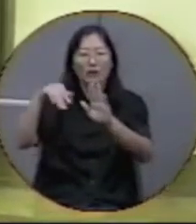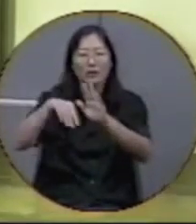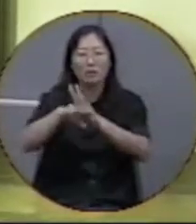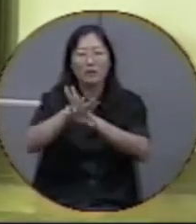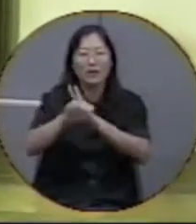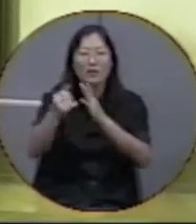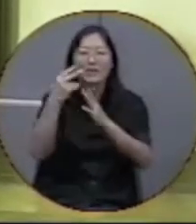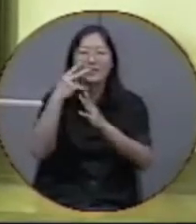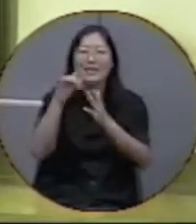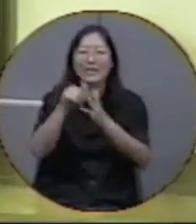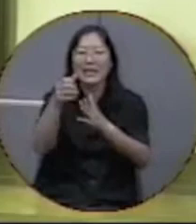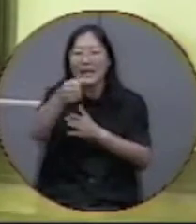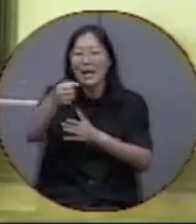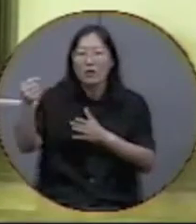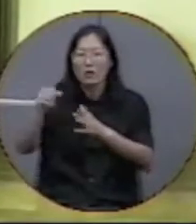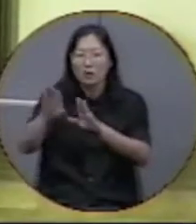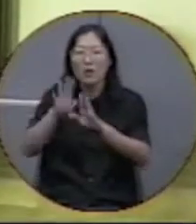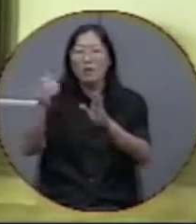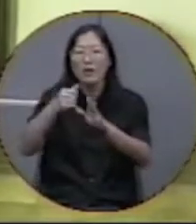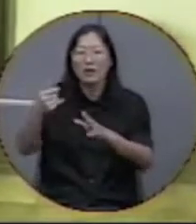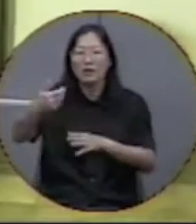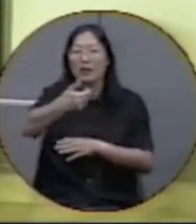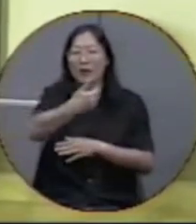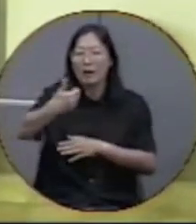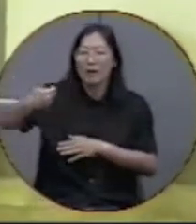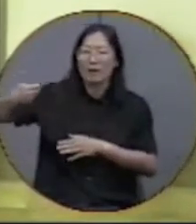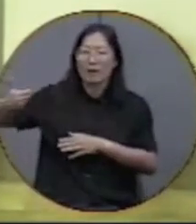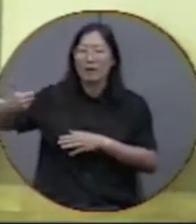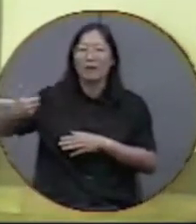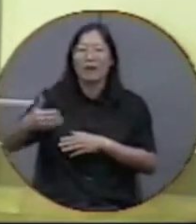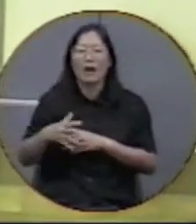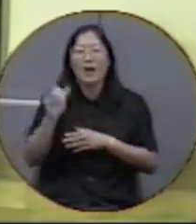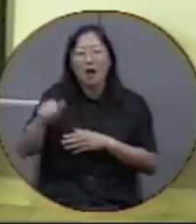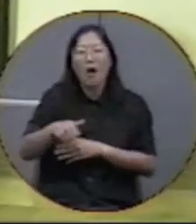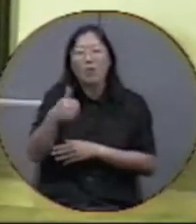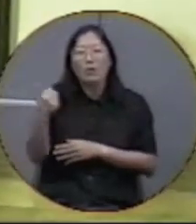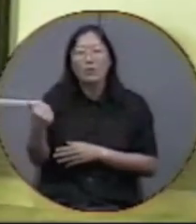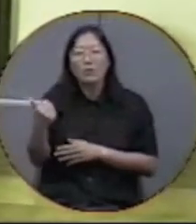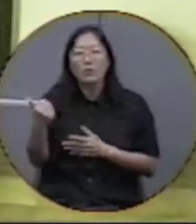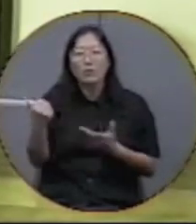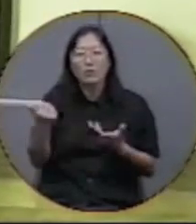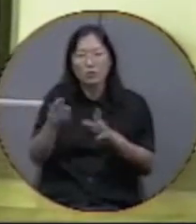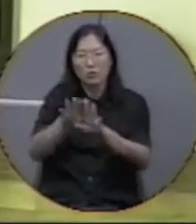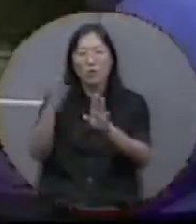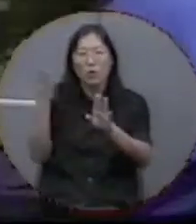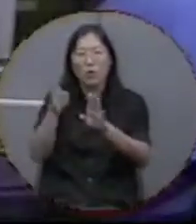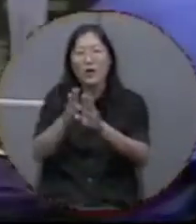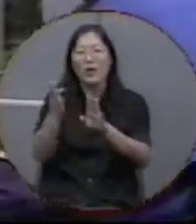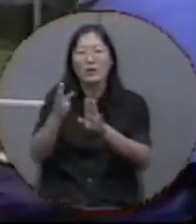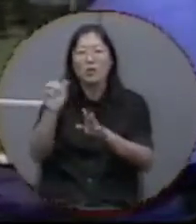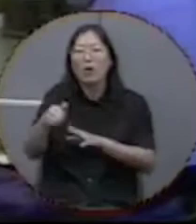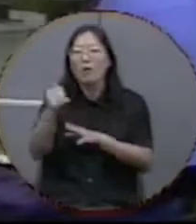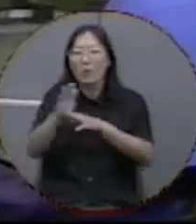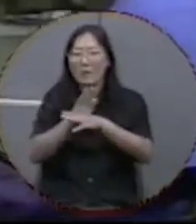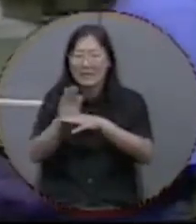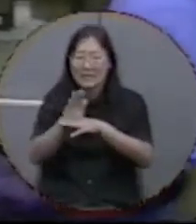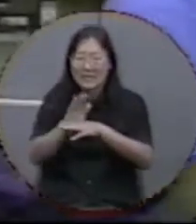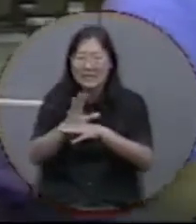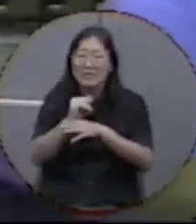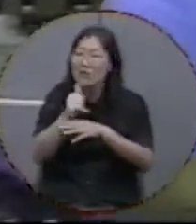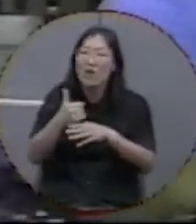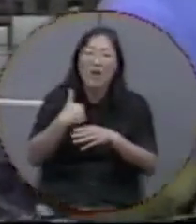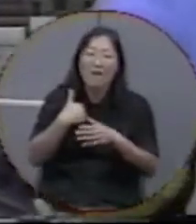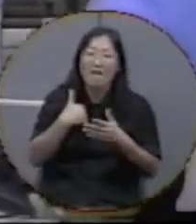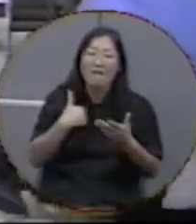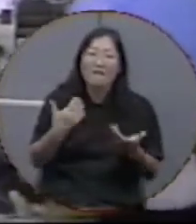that handle is open, and I could fit my hand inside. Other doorways or other businesses, they